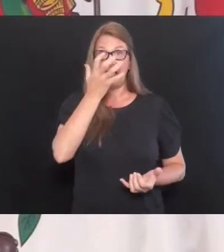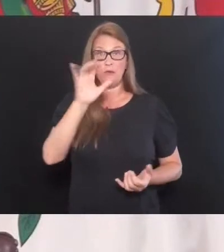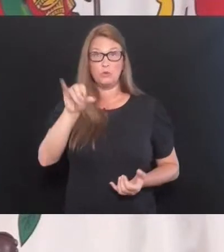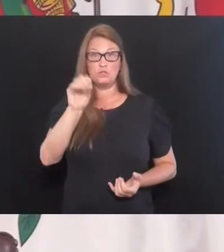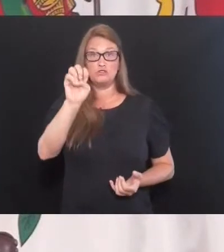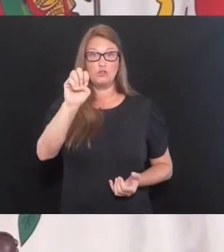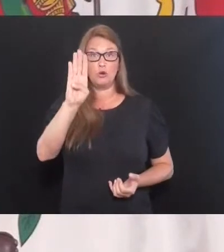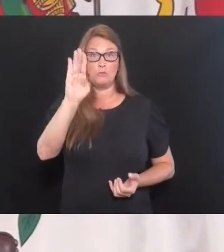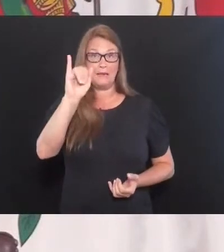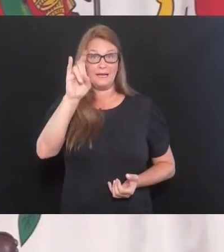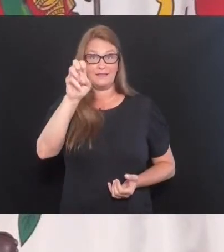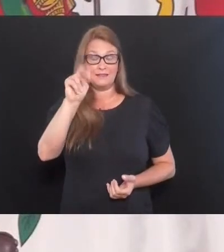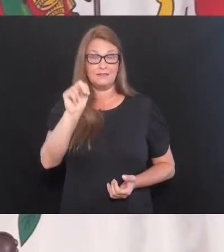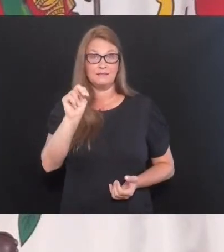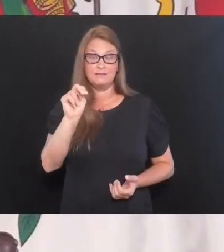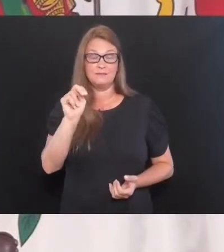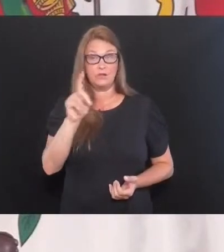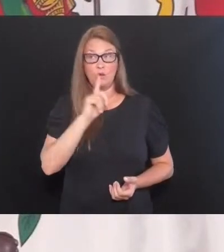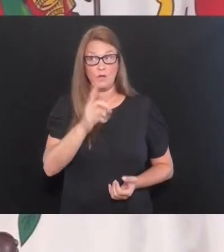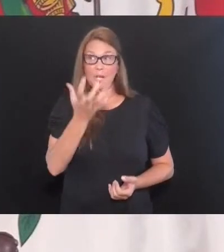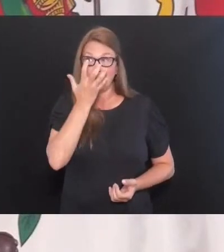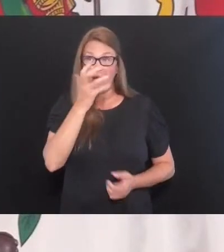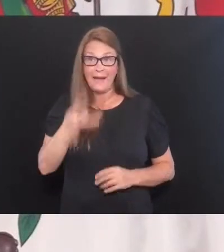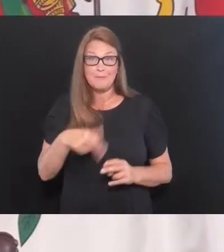I understand they're upset with Joe Biden,